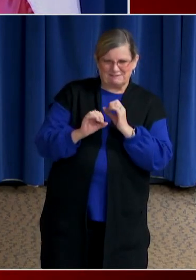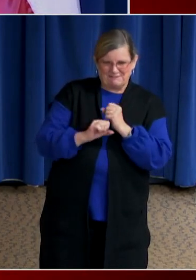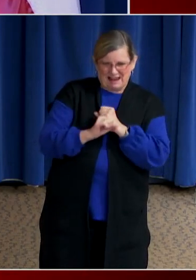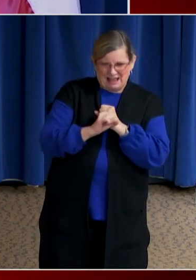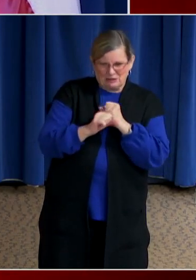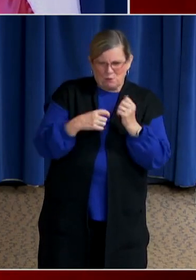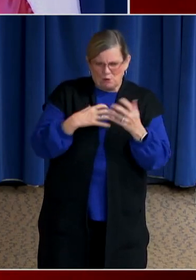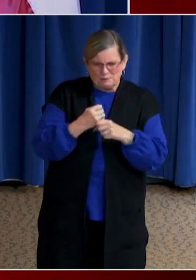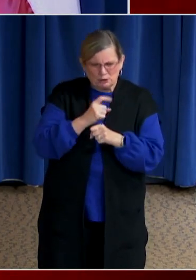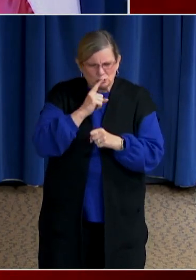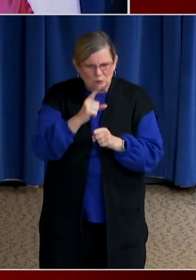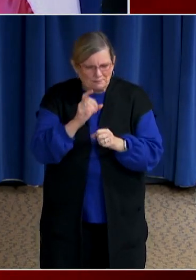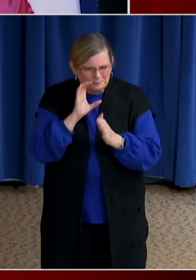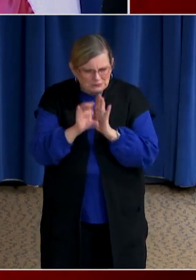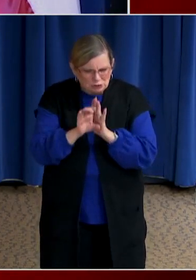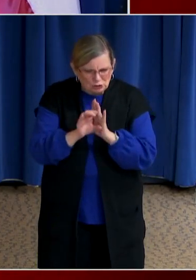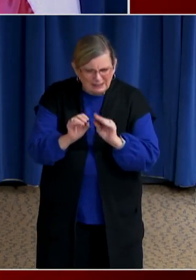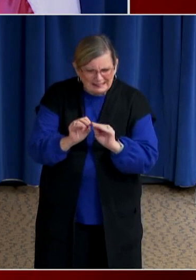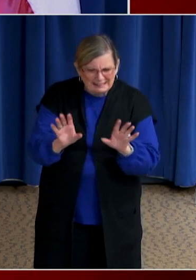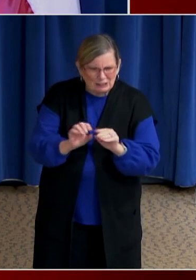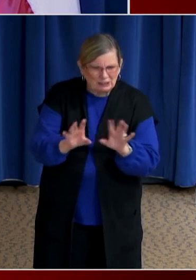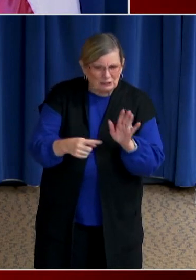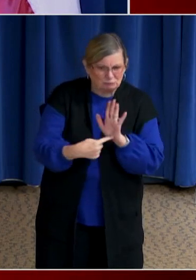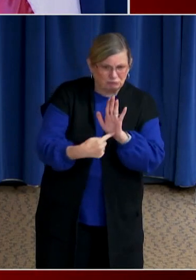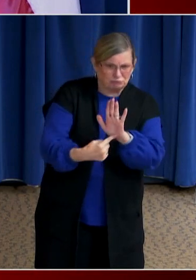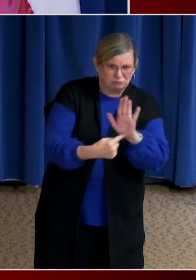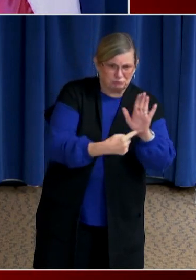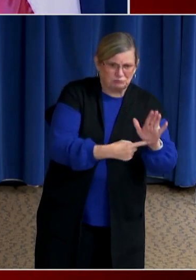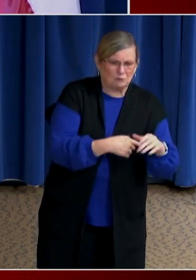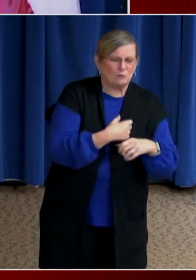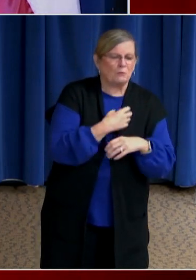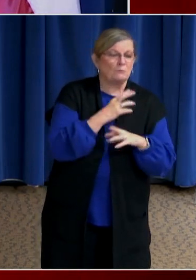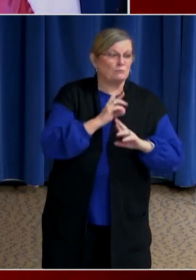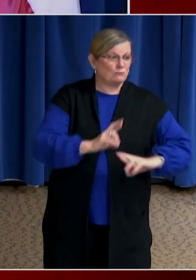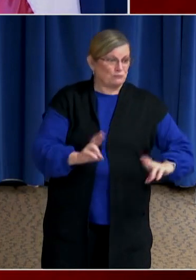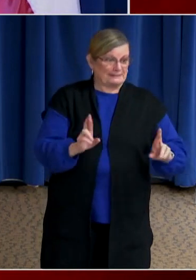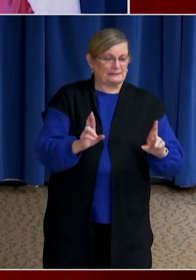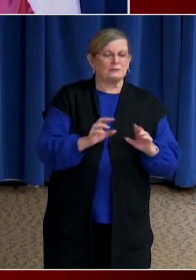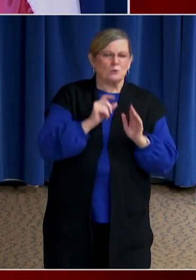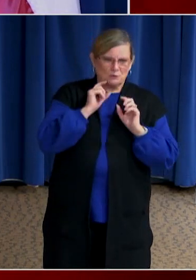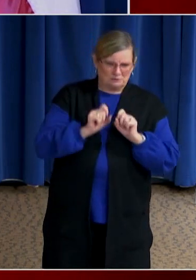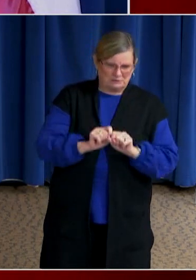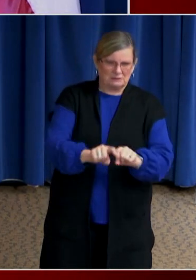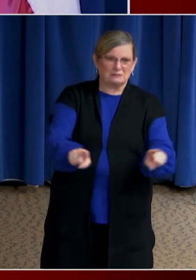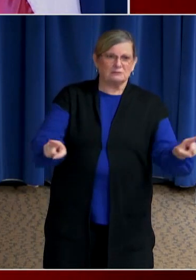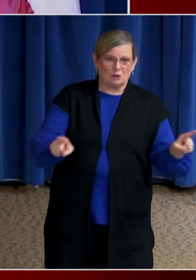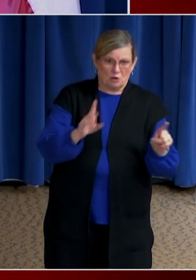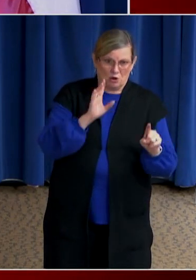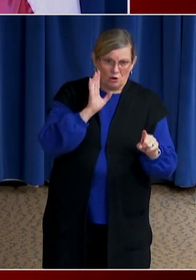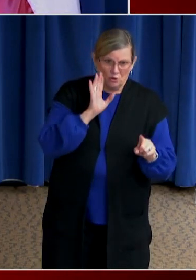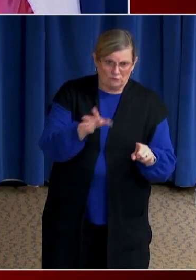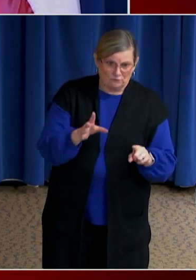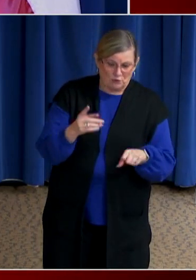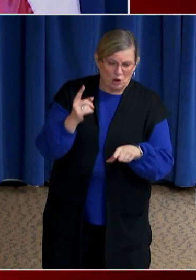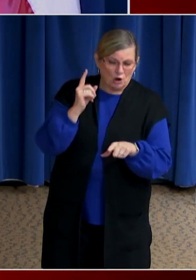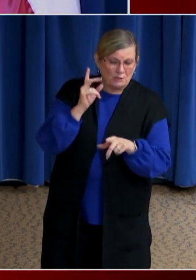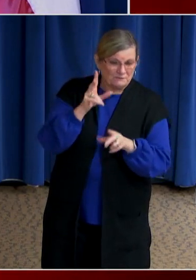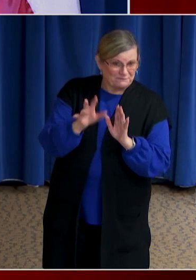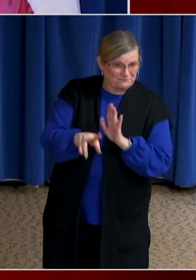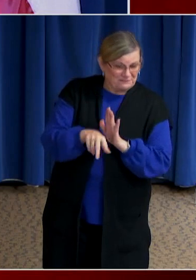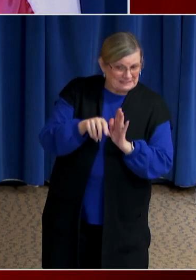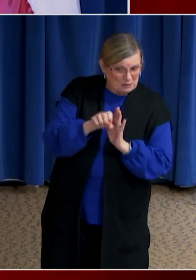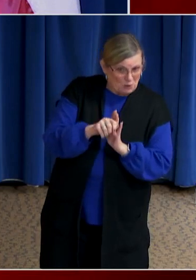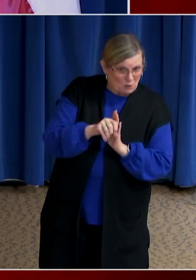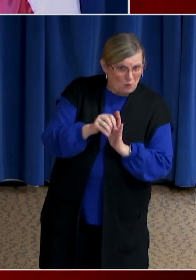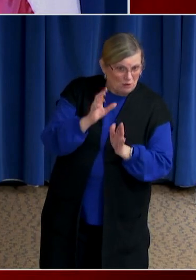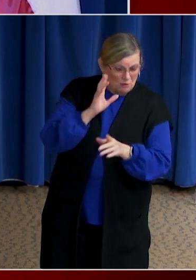were involved. So as soon as we have that, we'll get that out. And so the video, you clearly hear the victims calling the